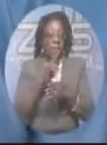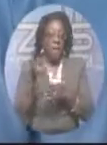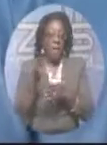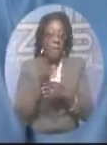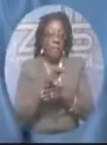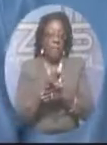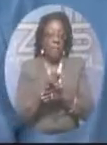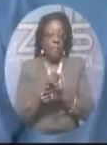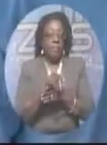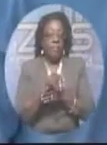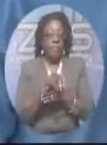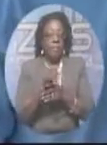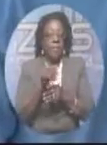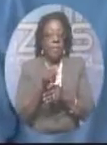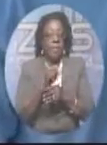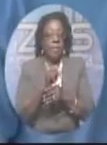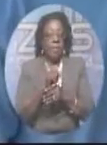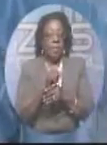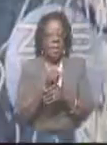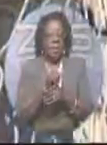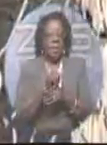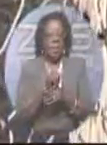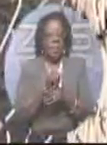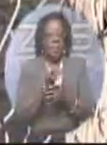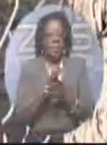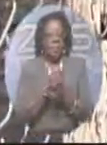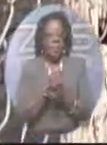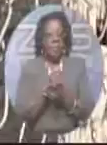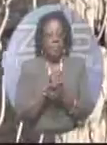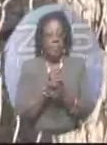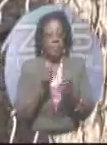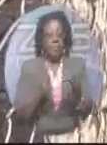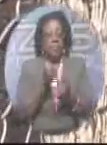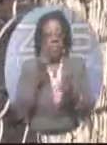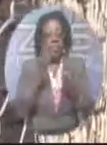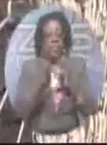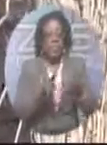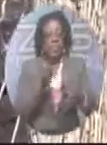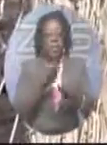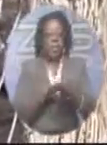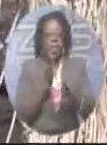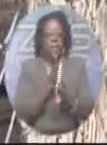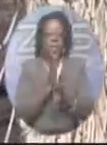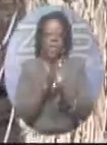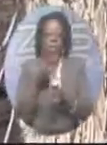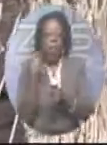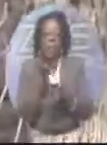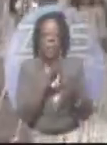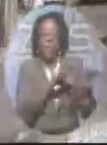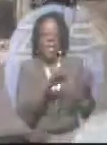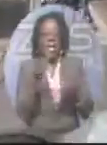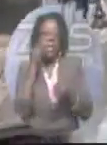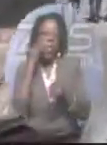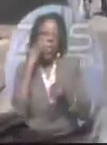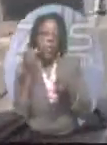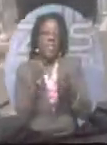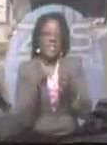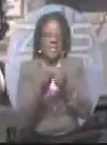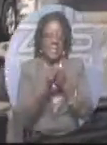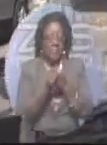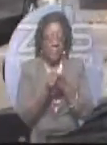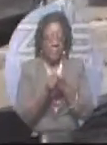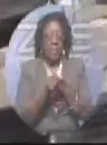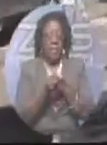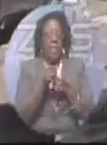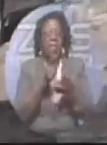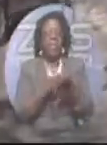bus with a bag and everybody ran off the bus behind us. Most passengers just want to get home safely. What can you do if somebody on the bus